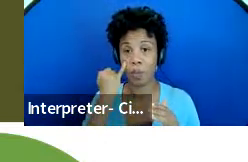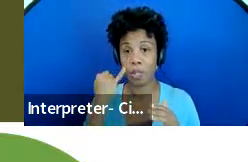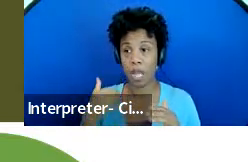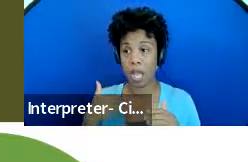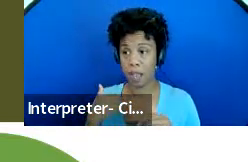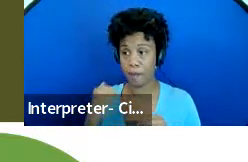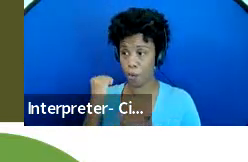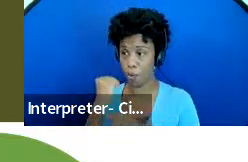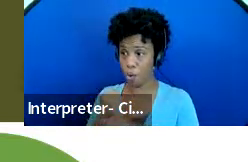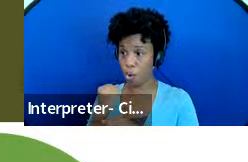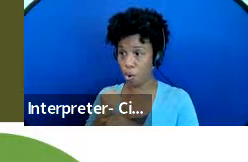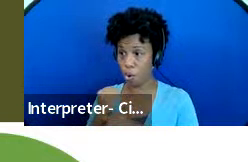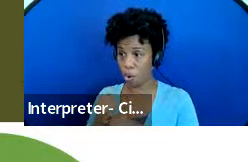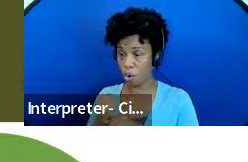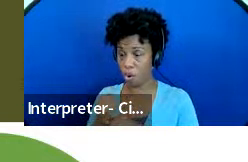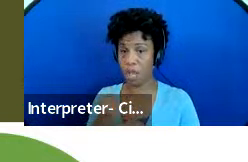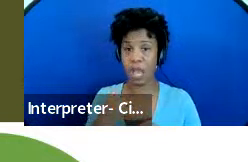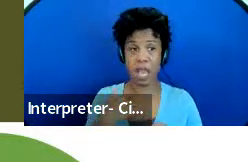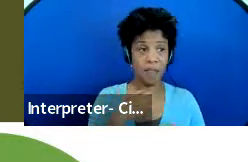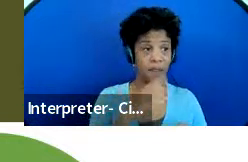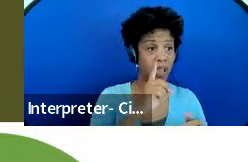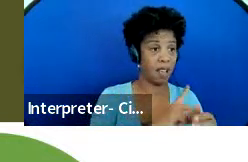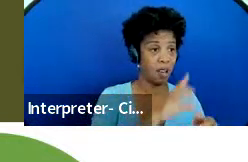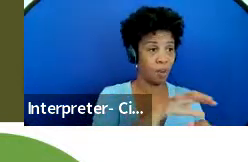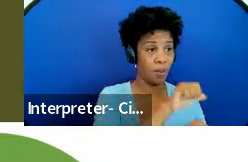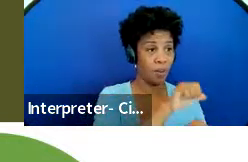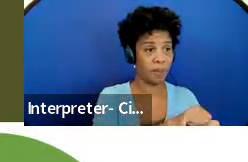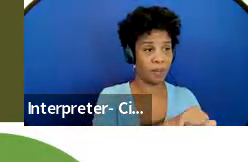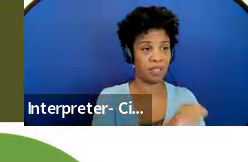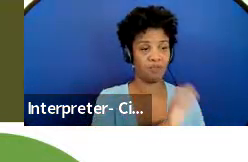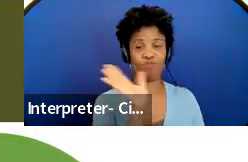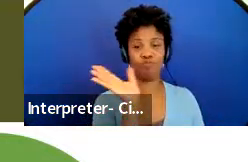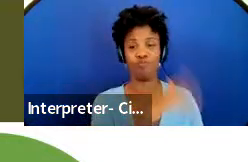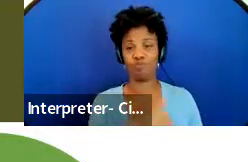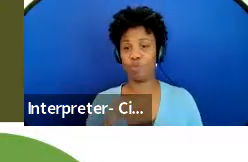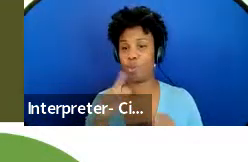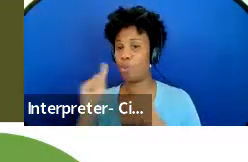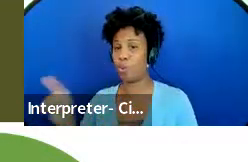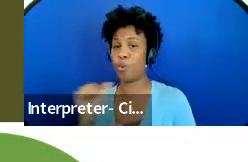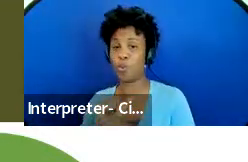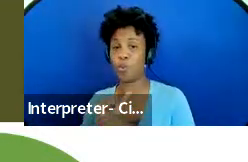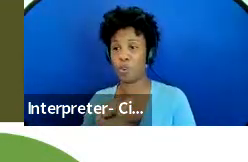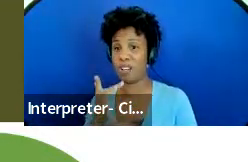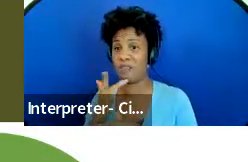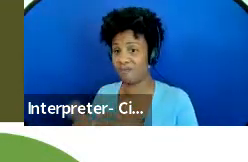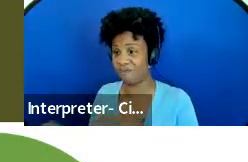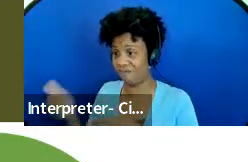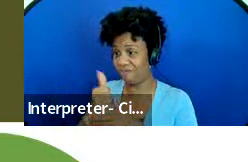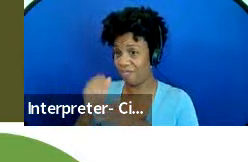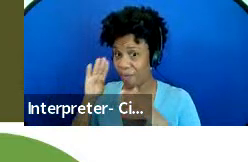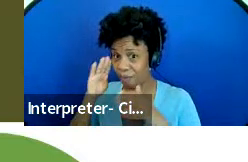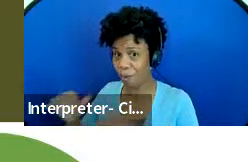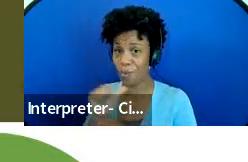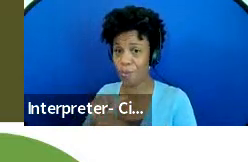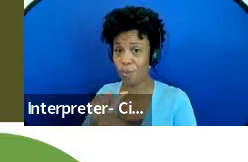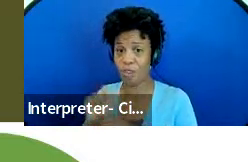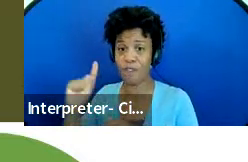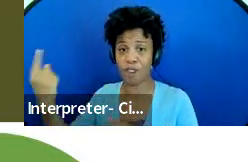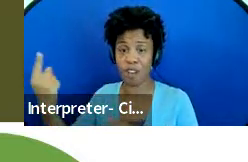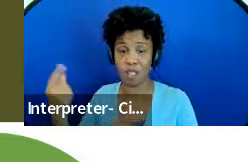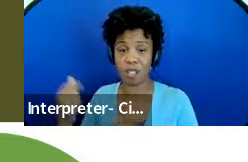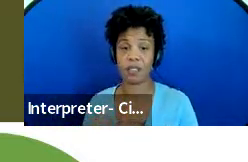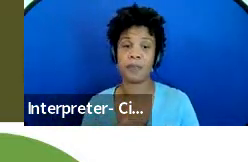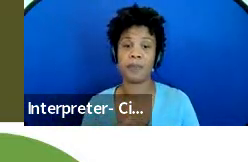health. There were also negative perceptions among persons with disabilities and relatives in the context of the use of